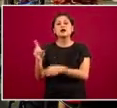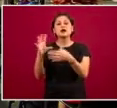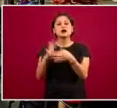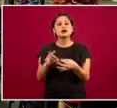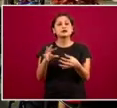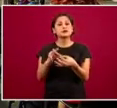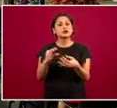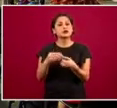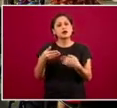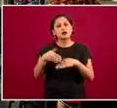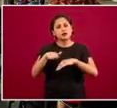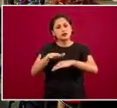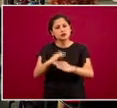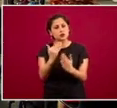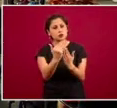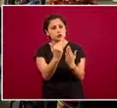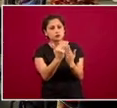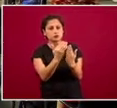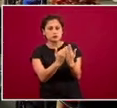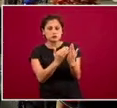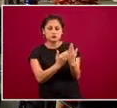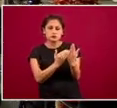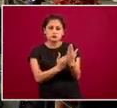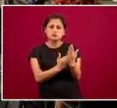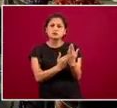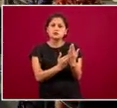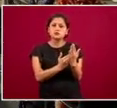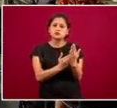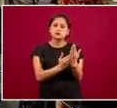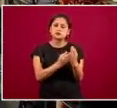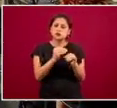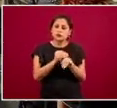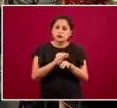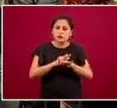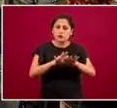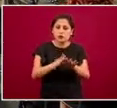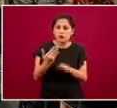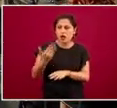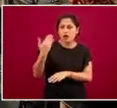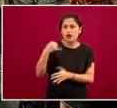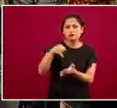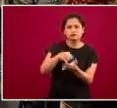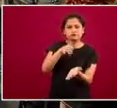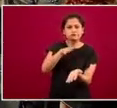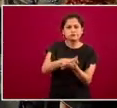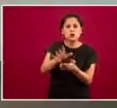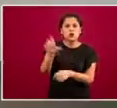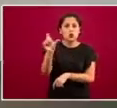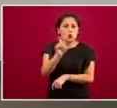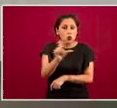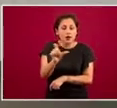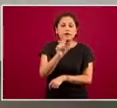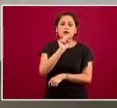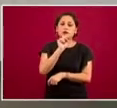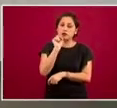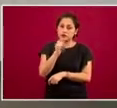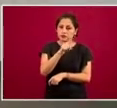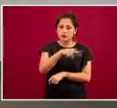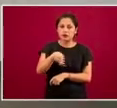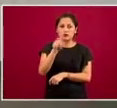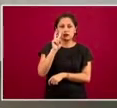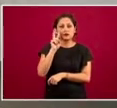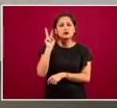Dr. Ricardo Cortés Alcalá now has the floor, and he will be sharing with us some very important